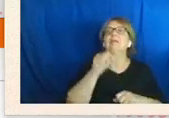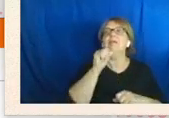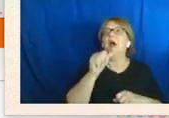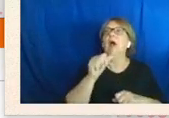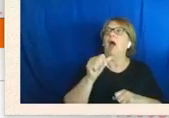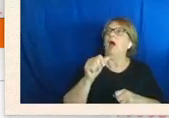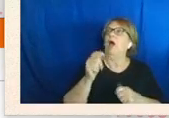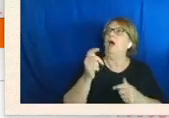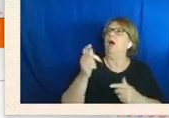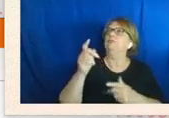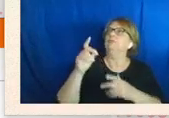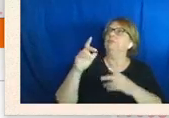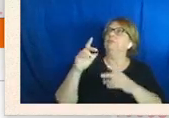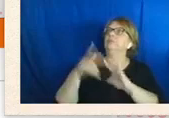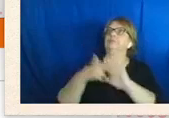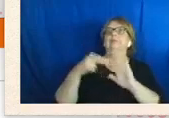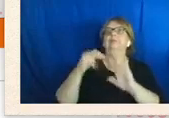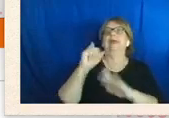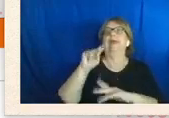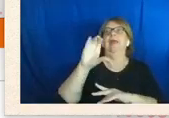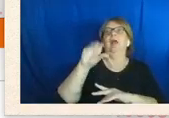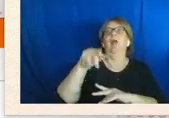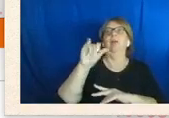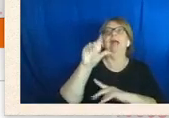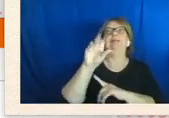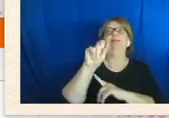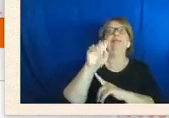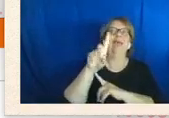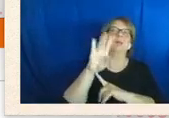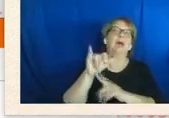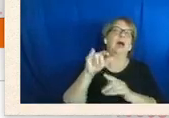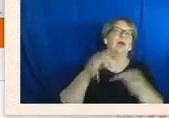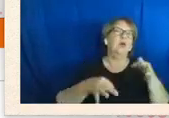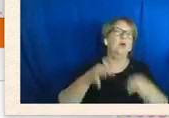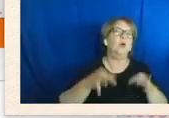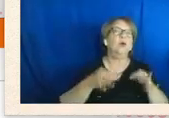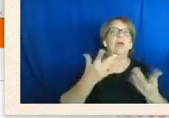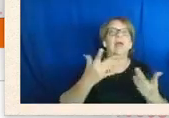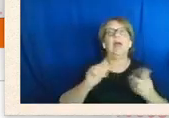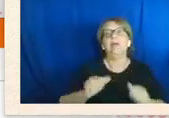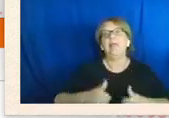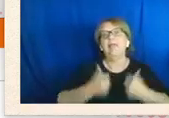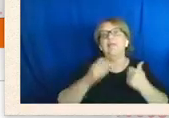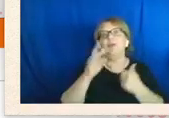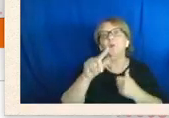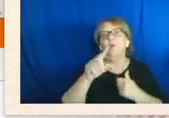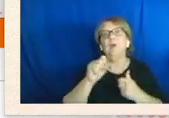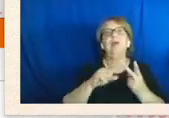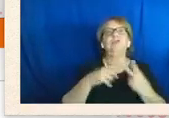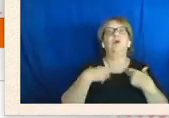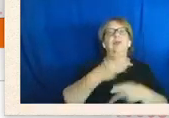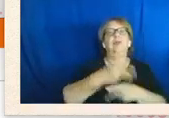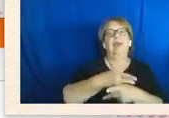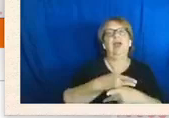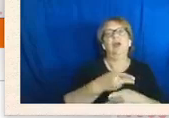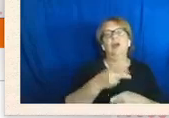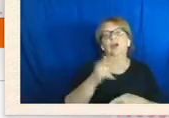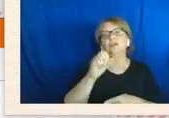court. So we could use living wills and we could use healthcare surrogates in regards to that type of